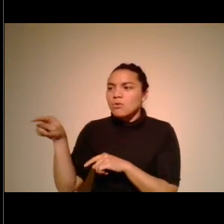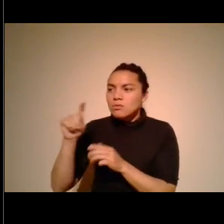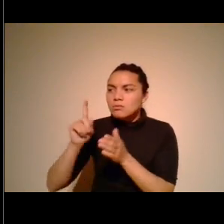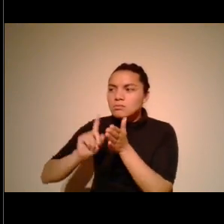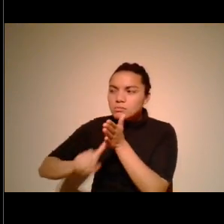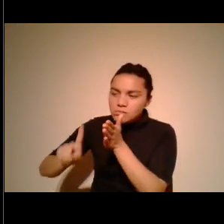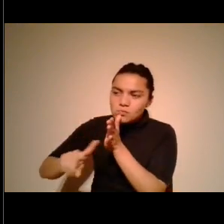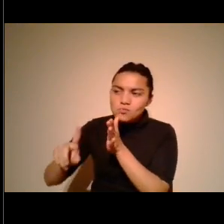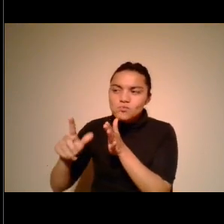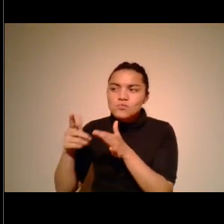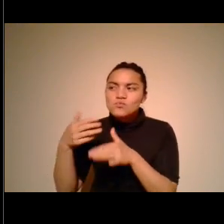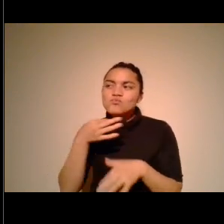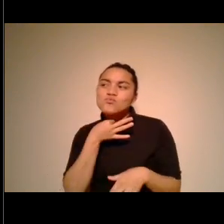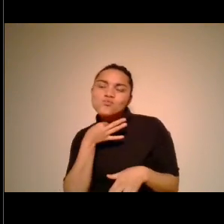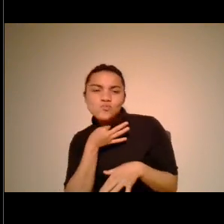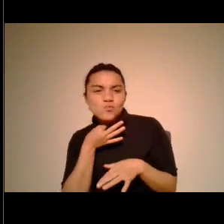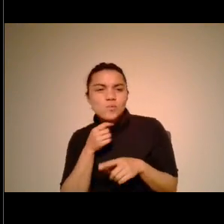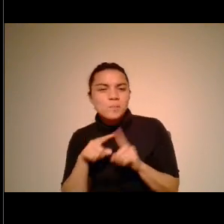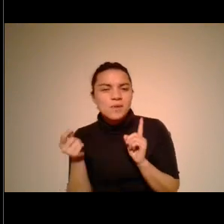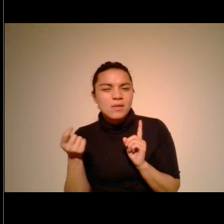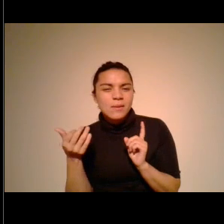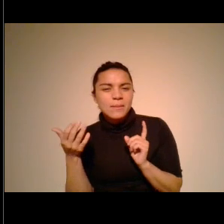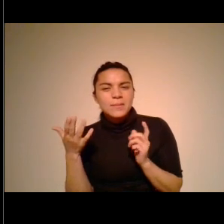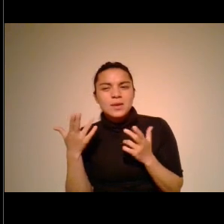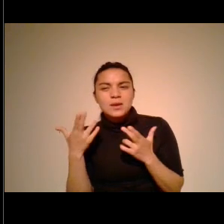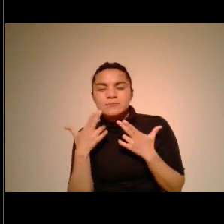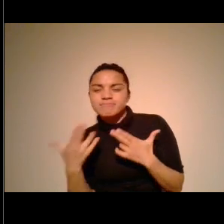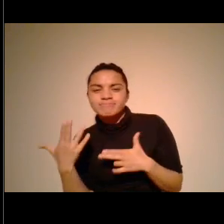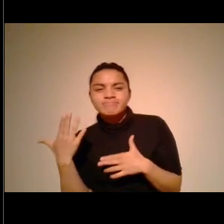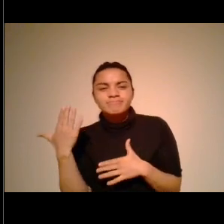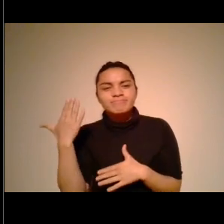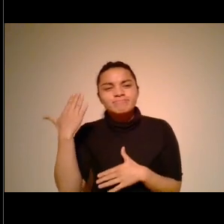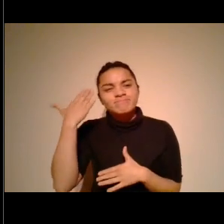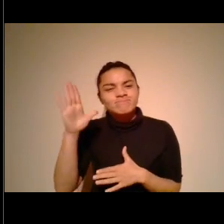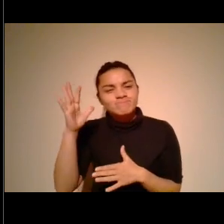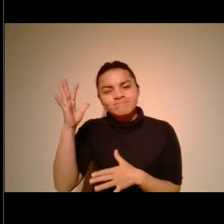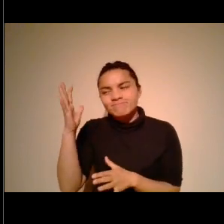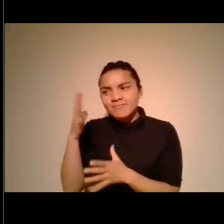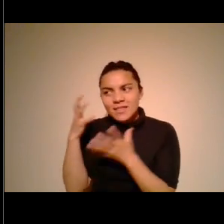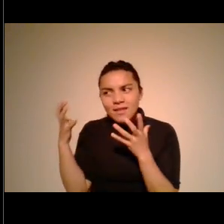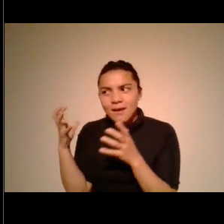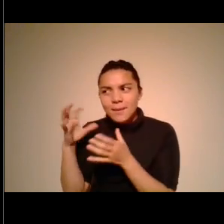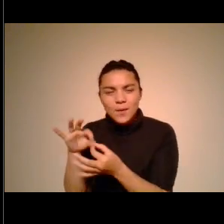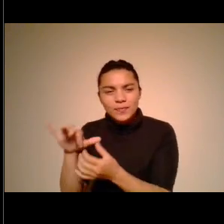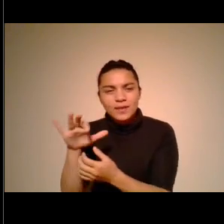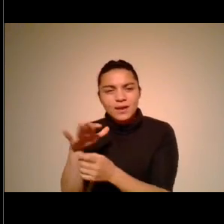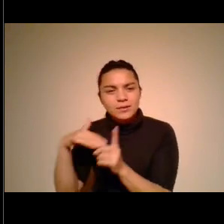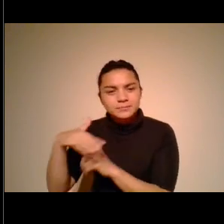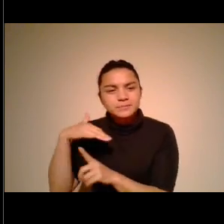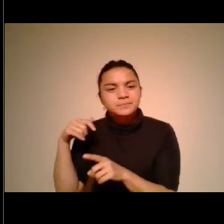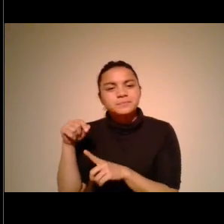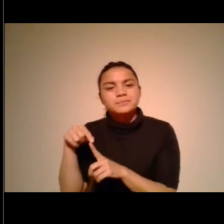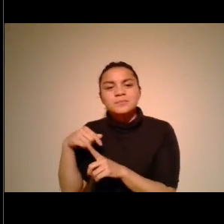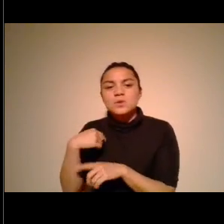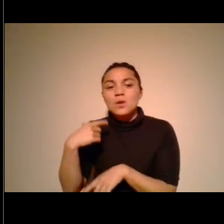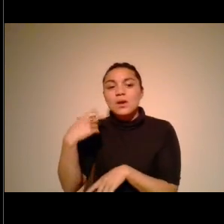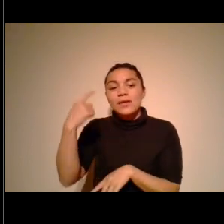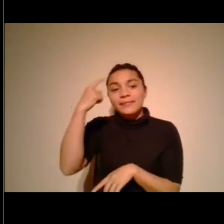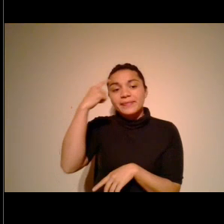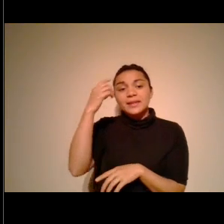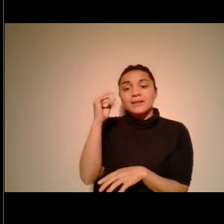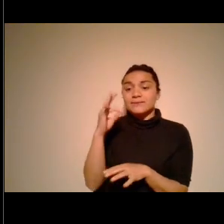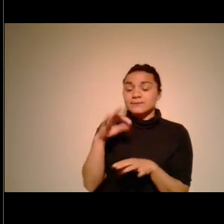curious but a little bit naive. And so one of the things that I think is important for sociolinguists who have a good grasp of gender